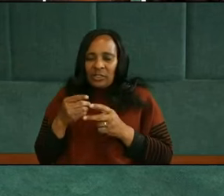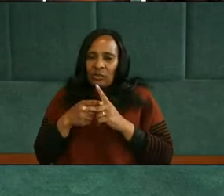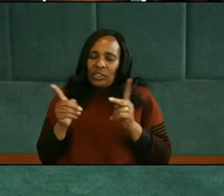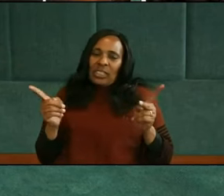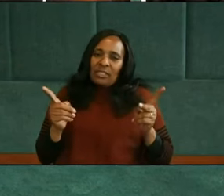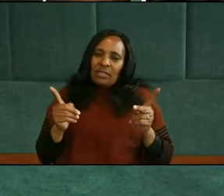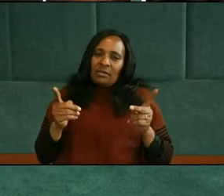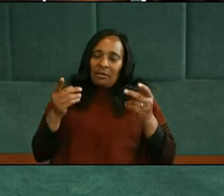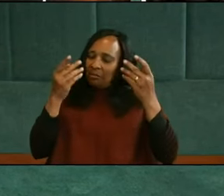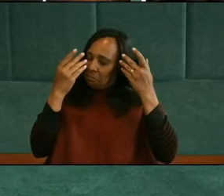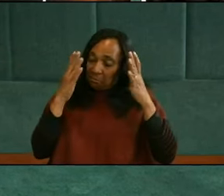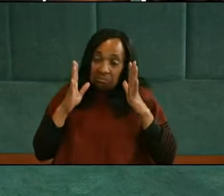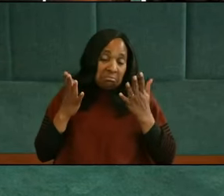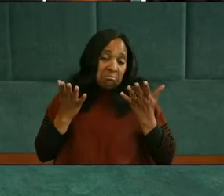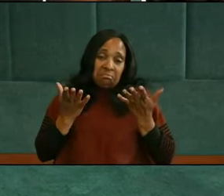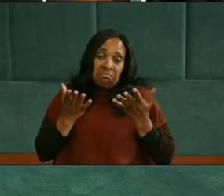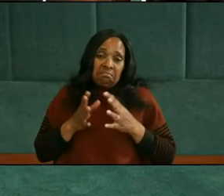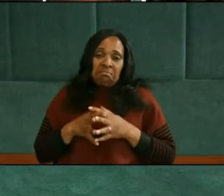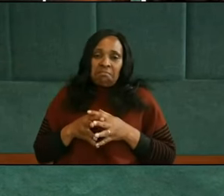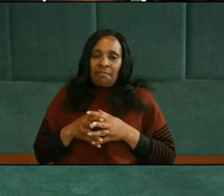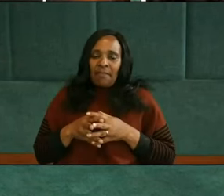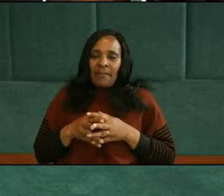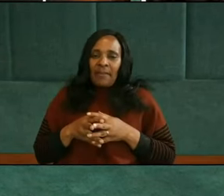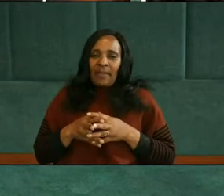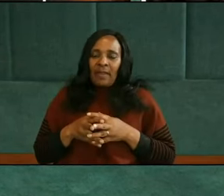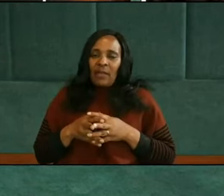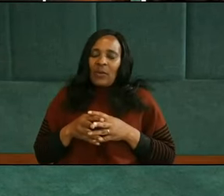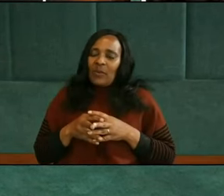I really don't know.